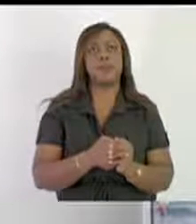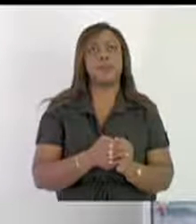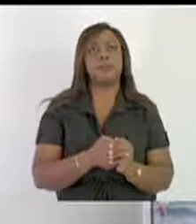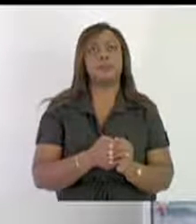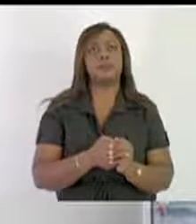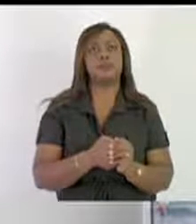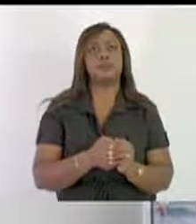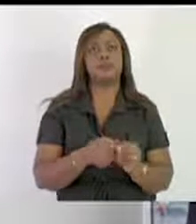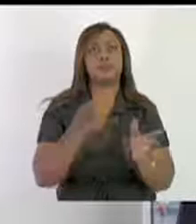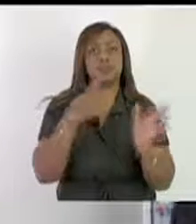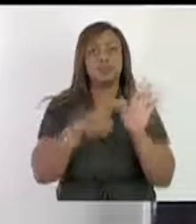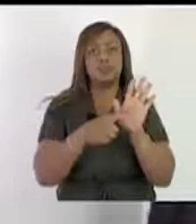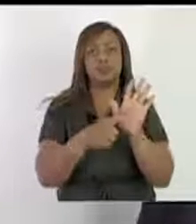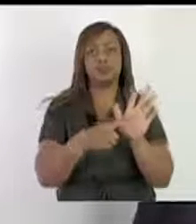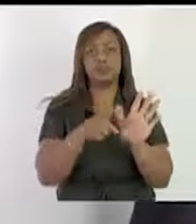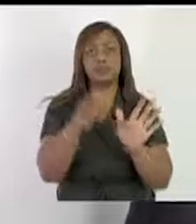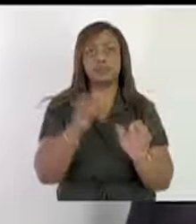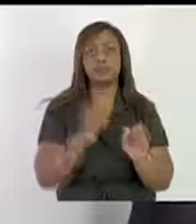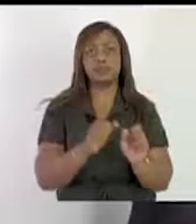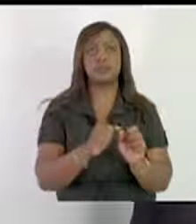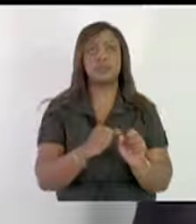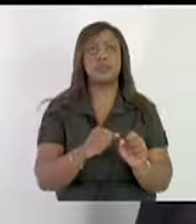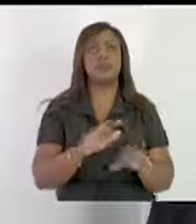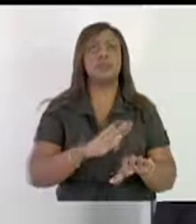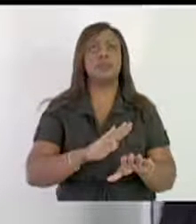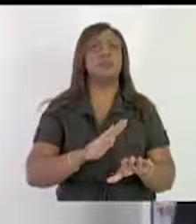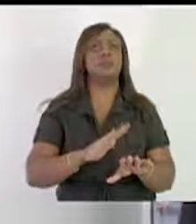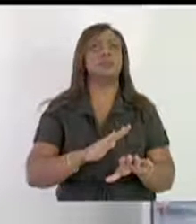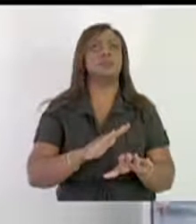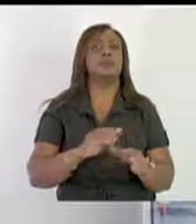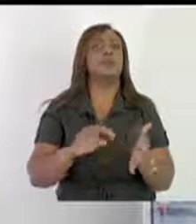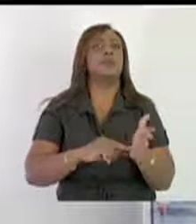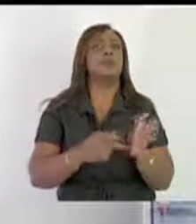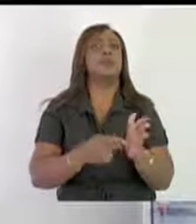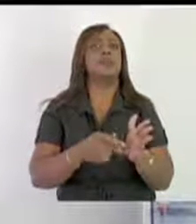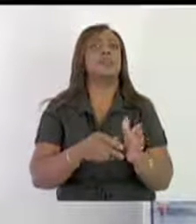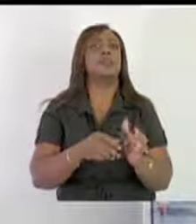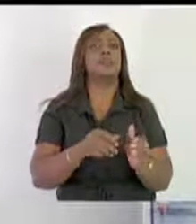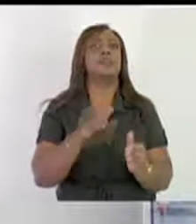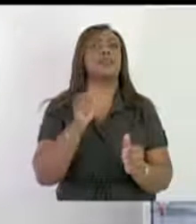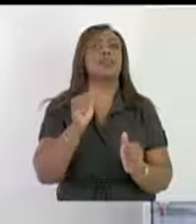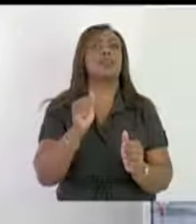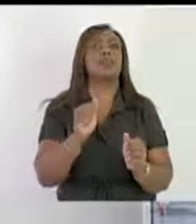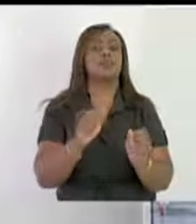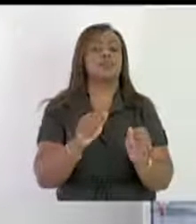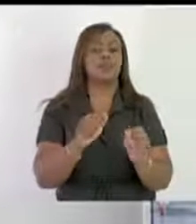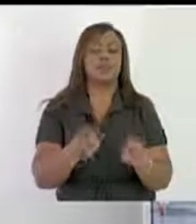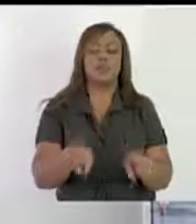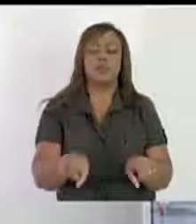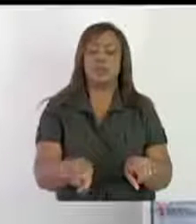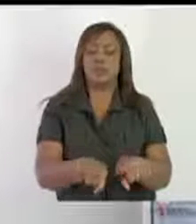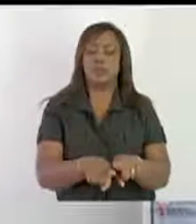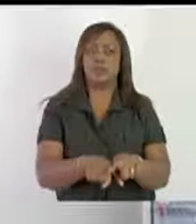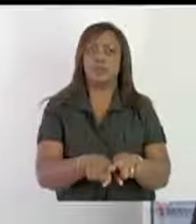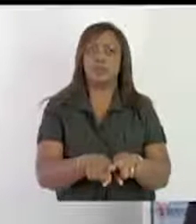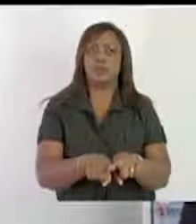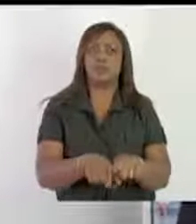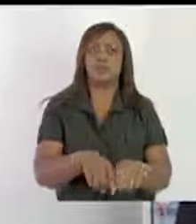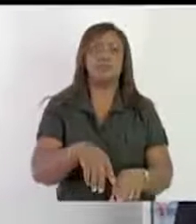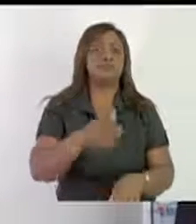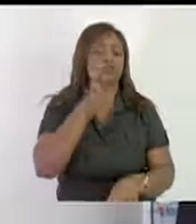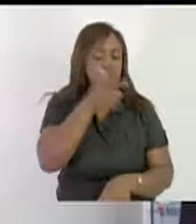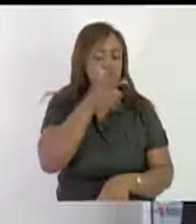there are pictures on different methods of maintaining sexual health. The first one is abstinence. To